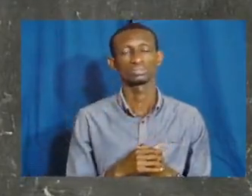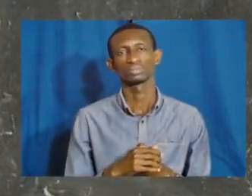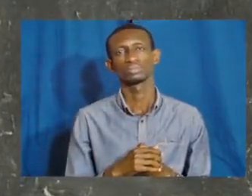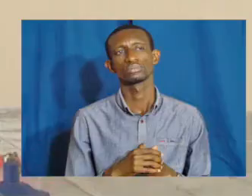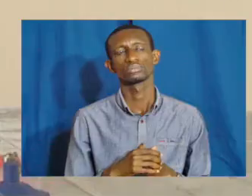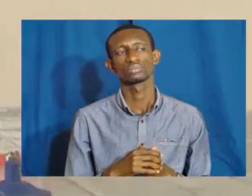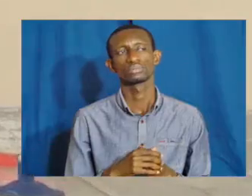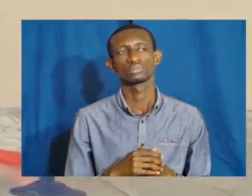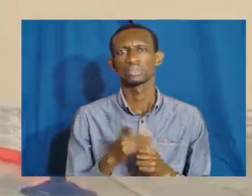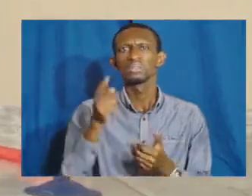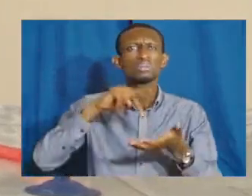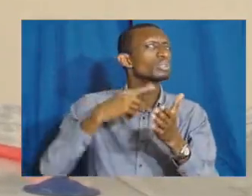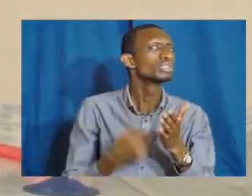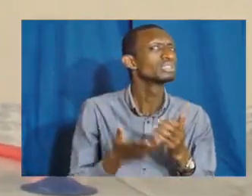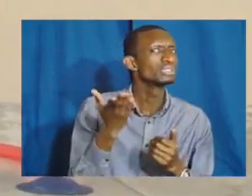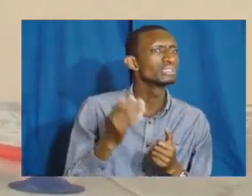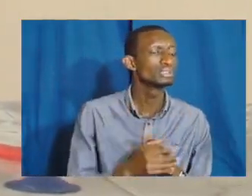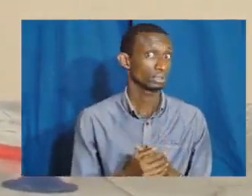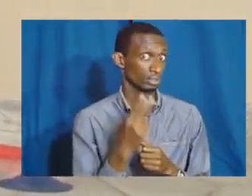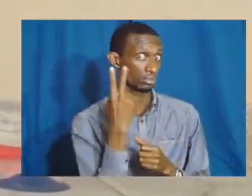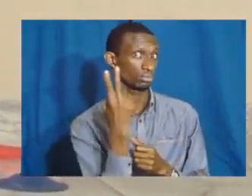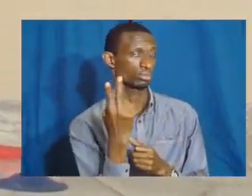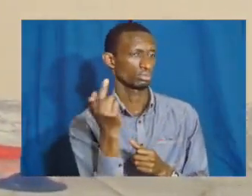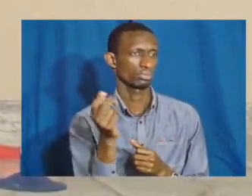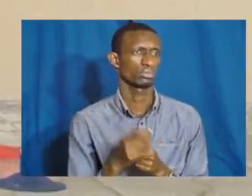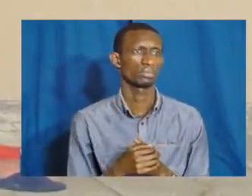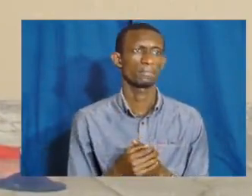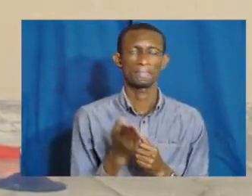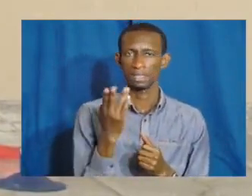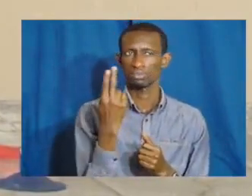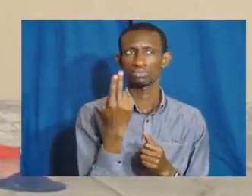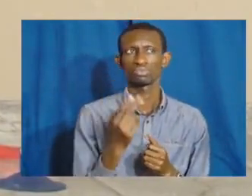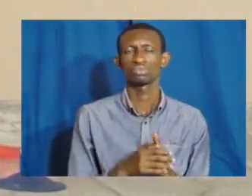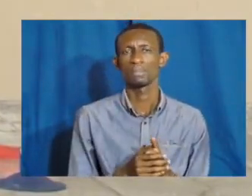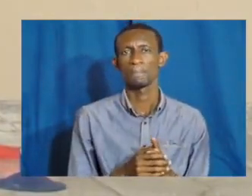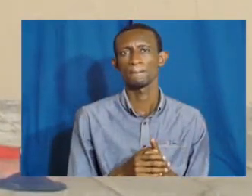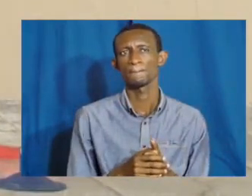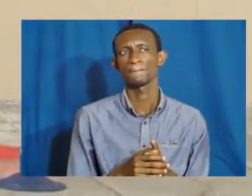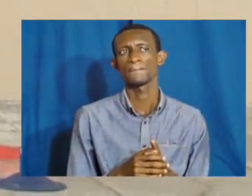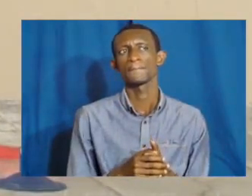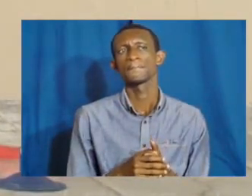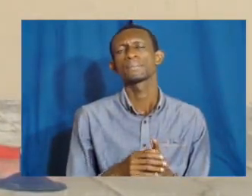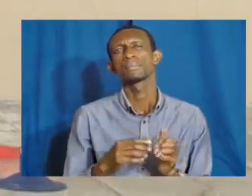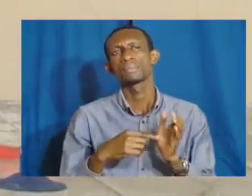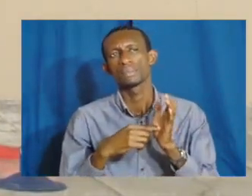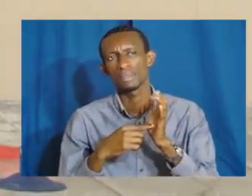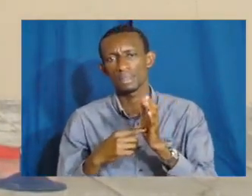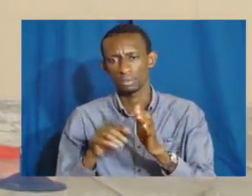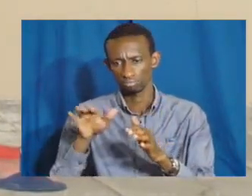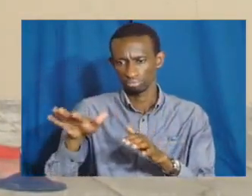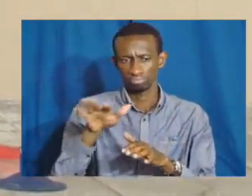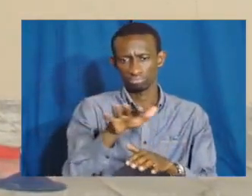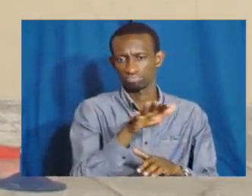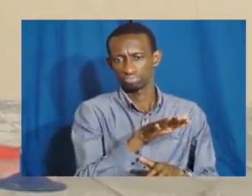2-propanol. What does that mean? That the 2, this 2 represents the position of the OH. Or